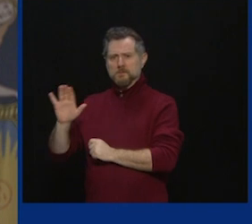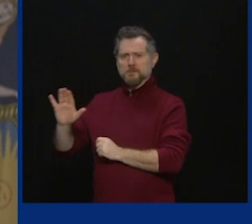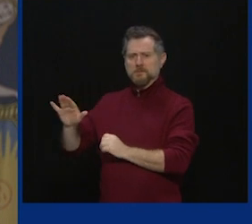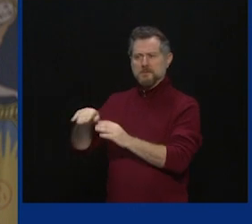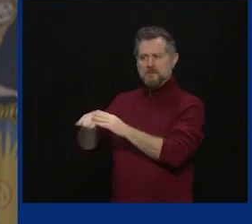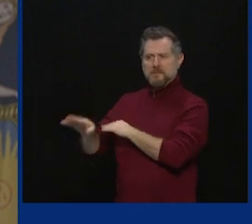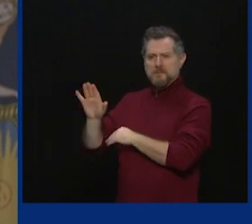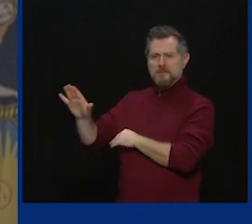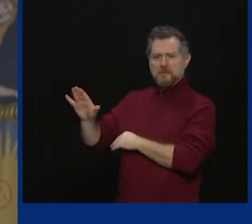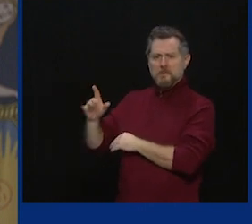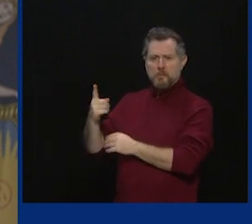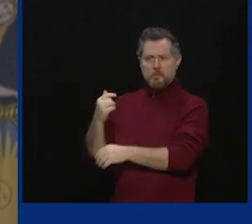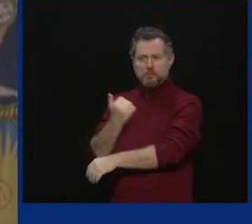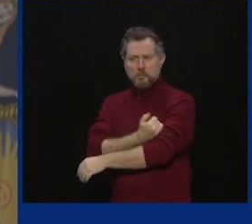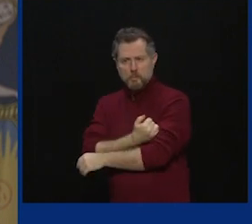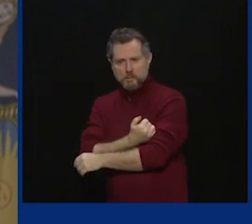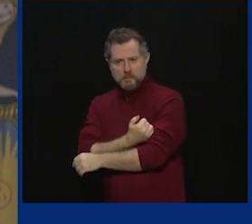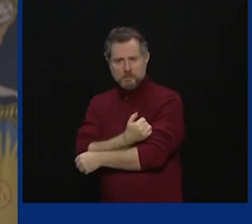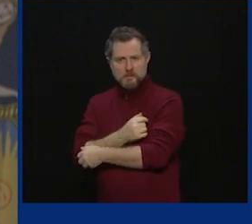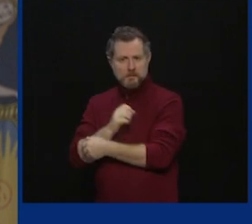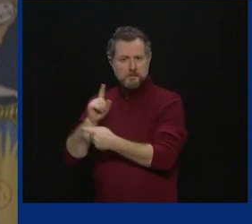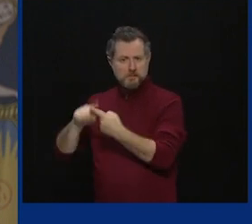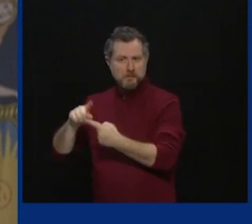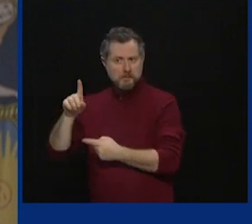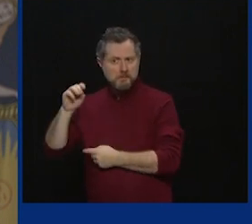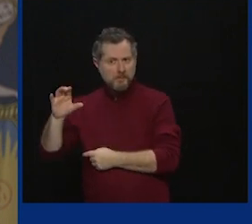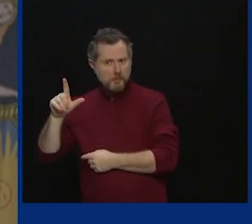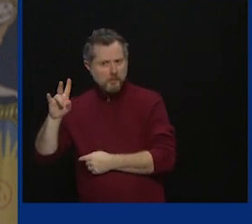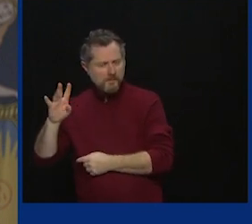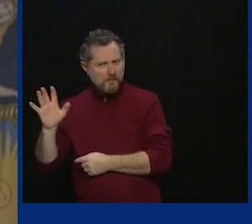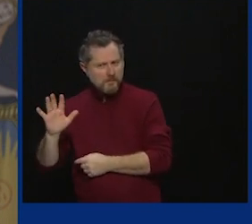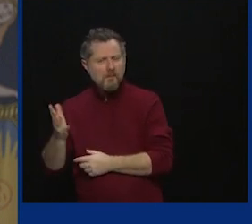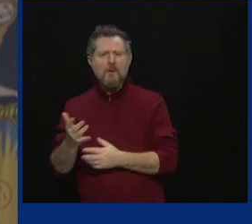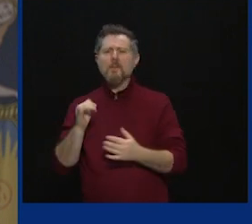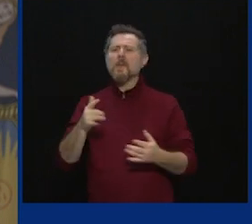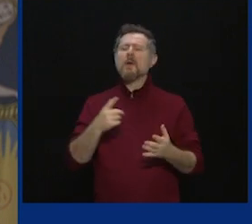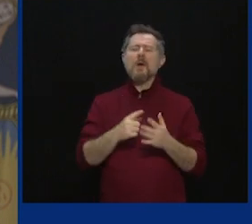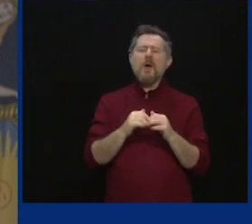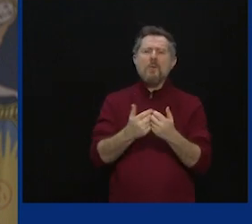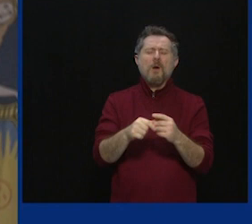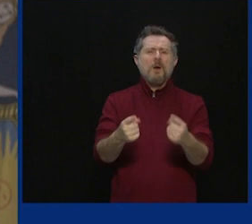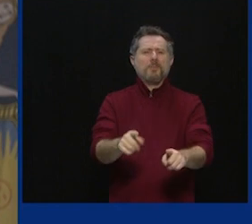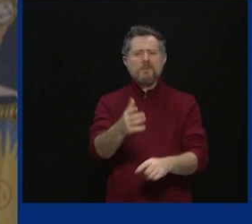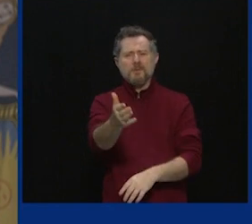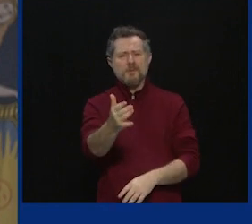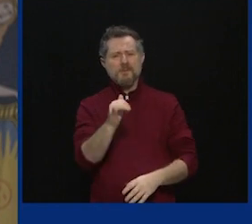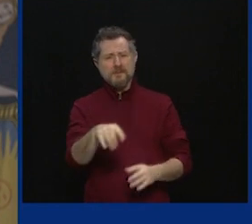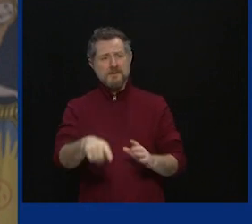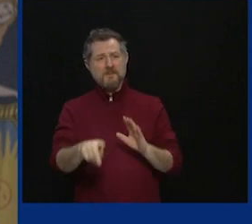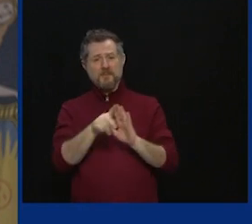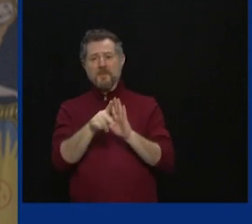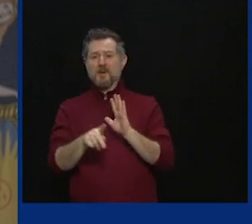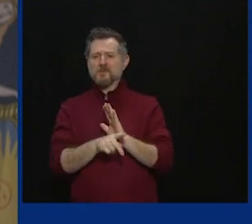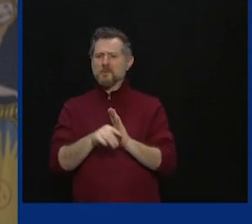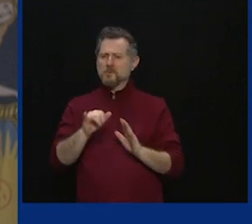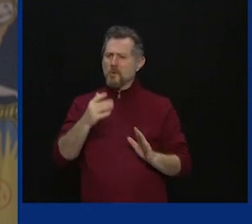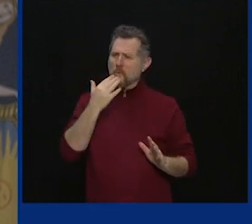one dose up until December 27th. How did that happen if, this was such a well thought out policy that kind of